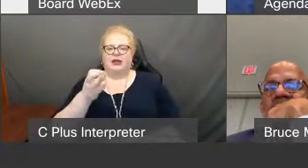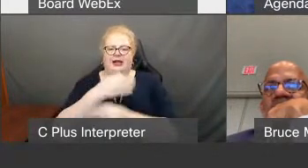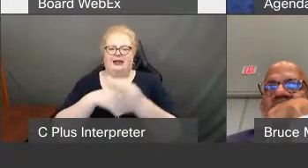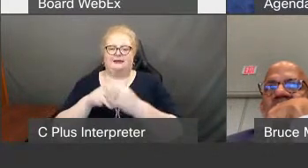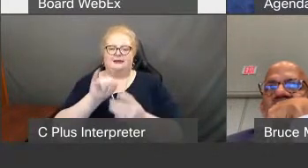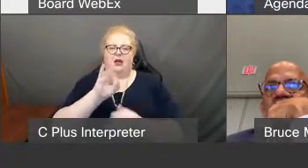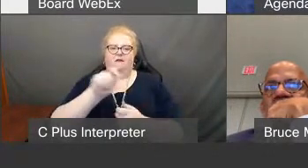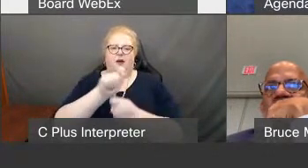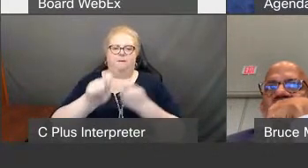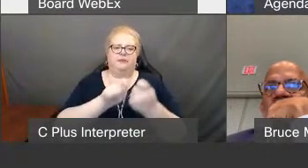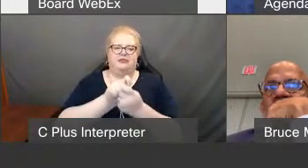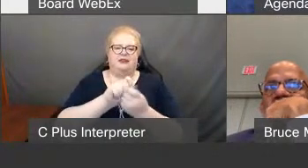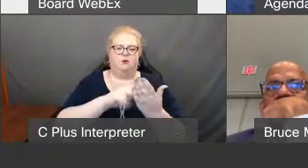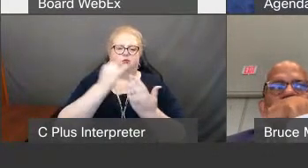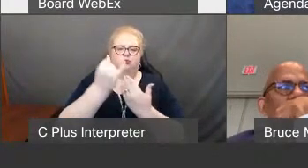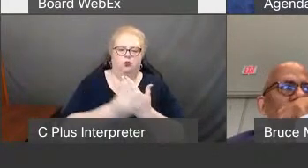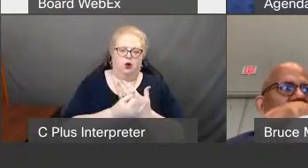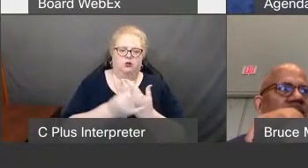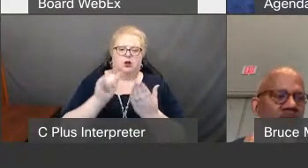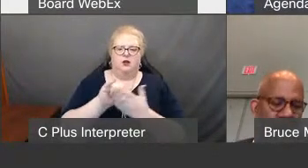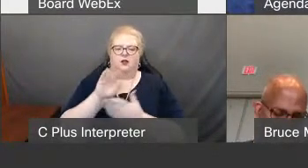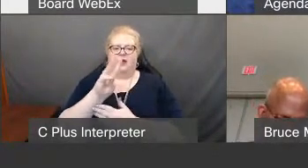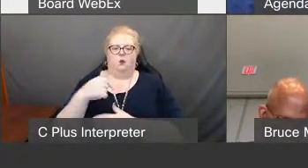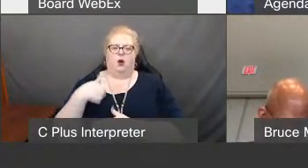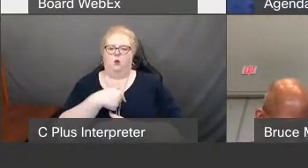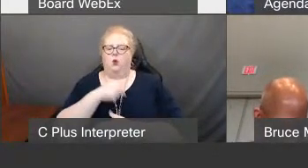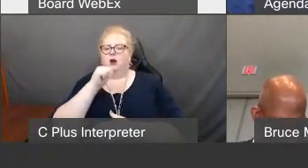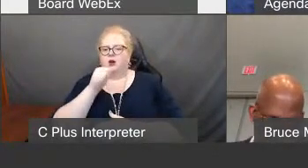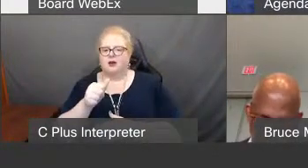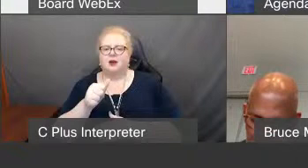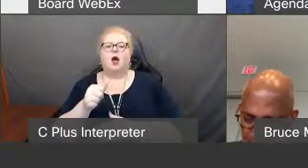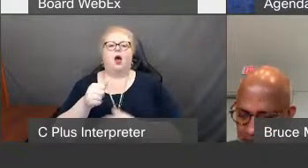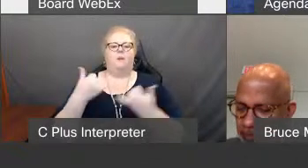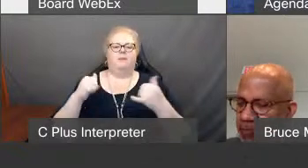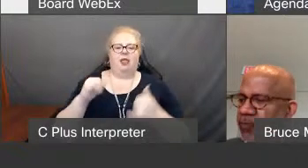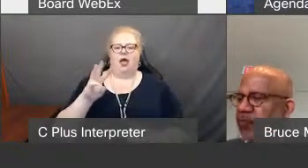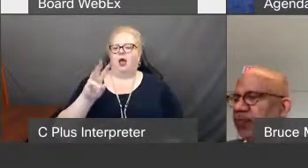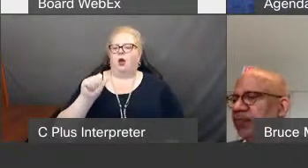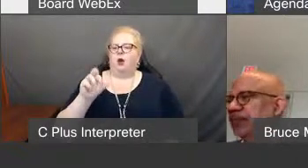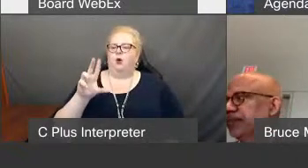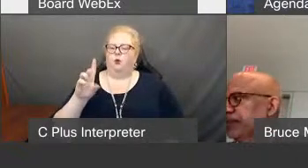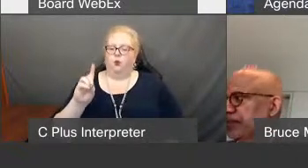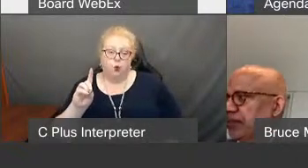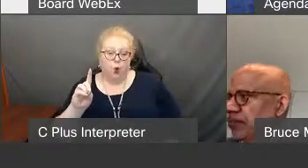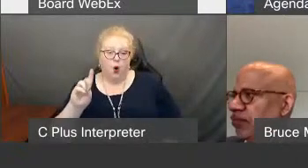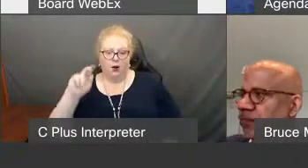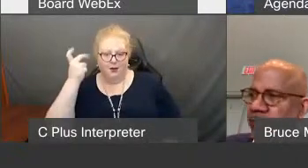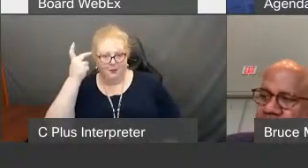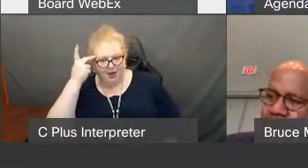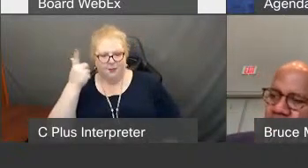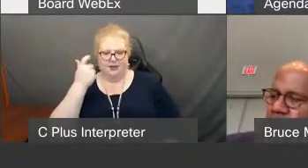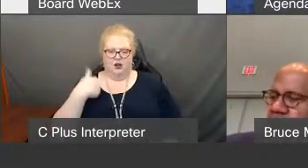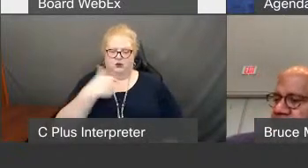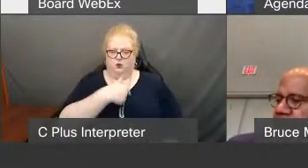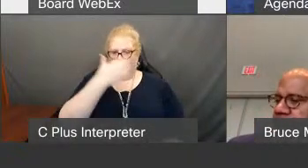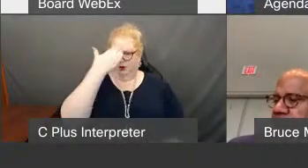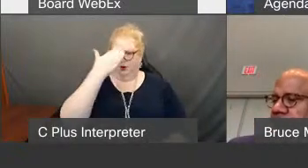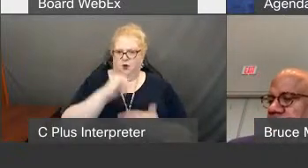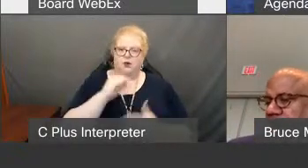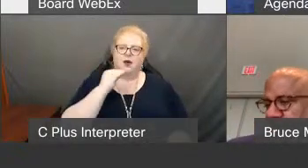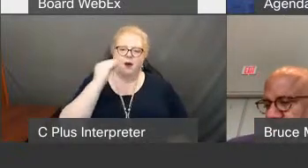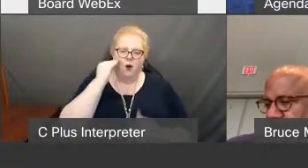we don't get it the notion that we're playing ward politics. So for instance, homelessness is an issue that cuts across. We know hunger, we